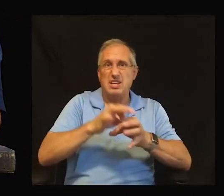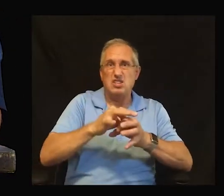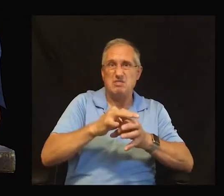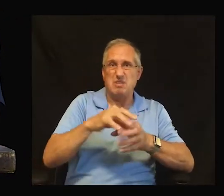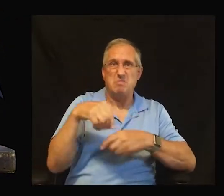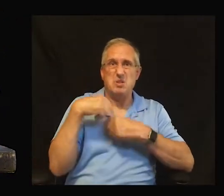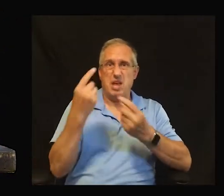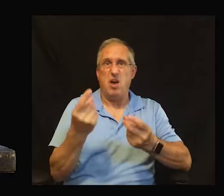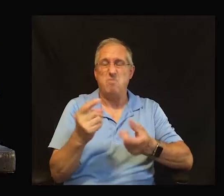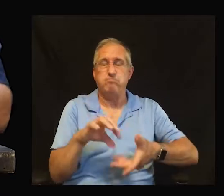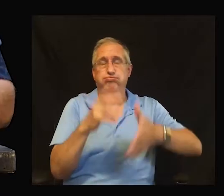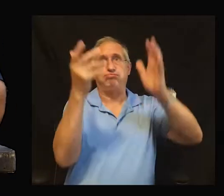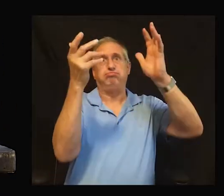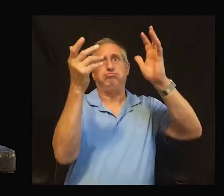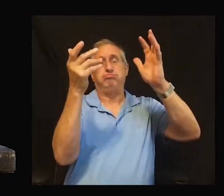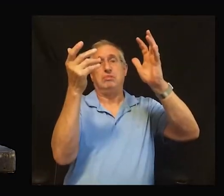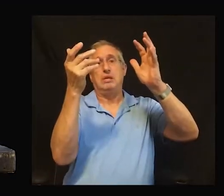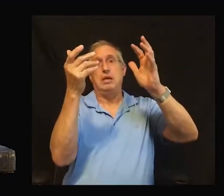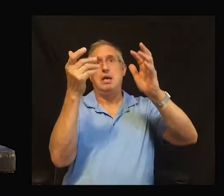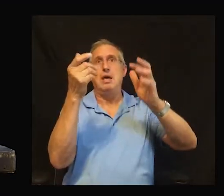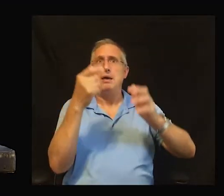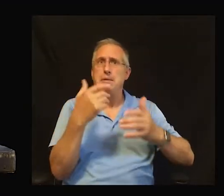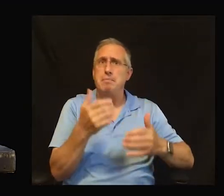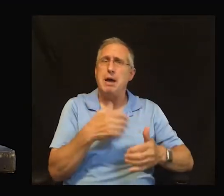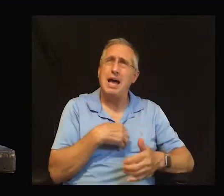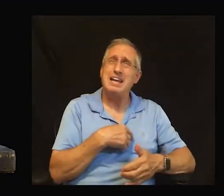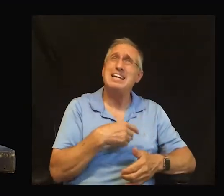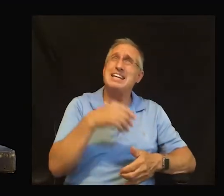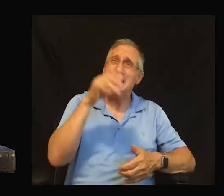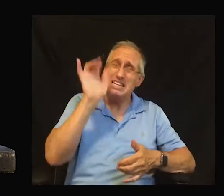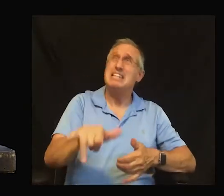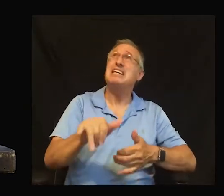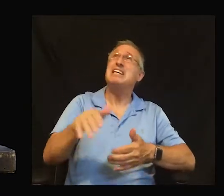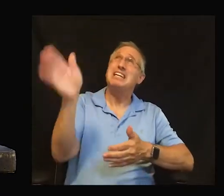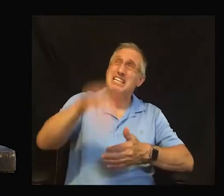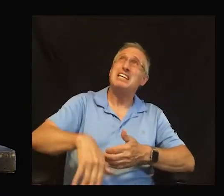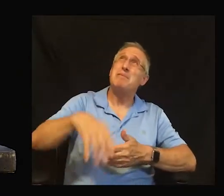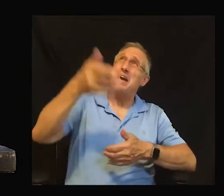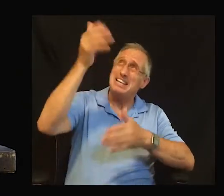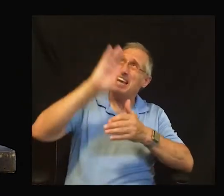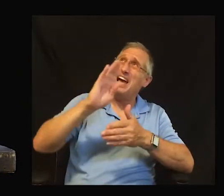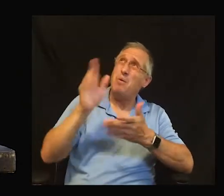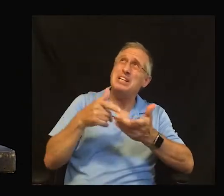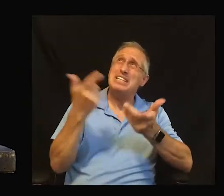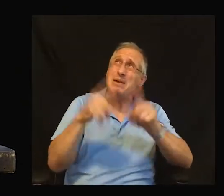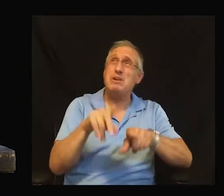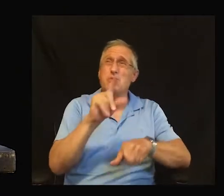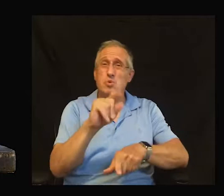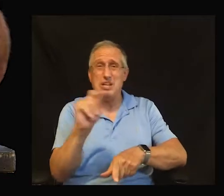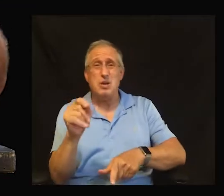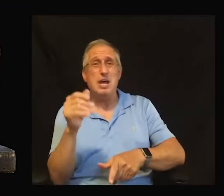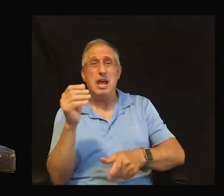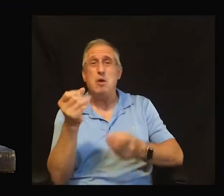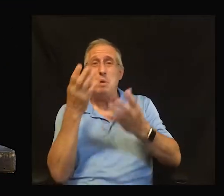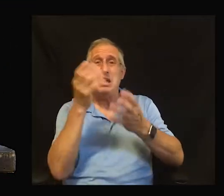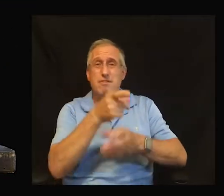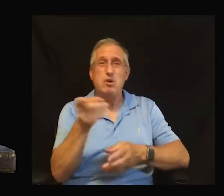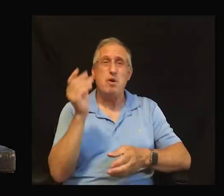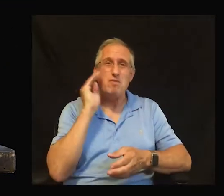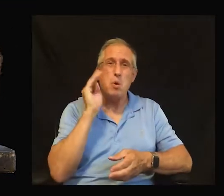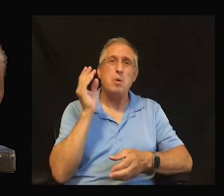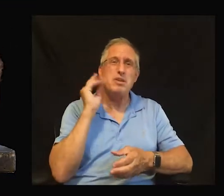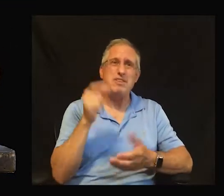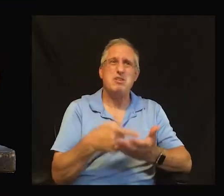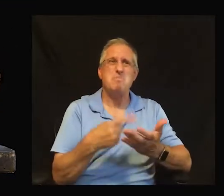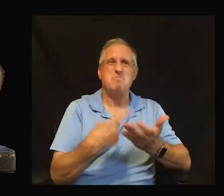of our lifetime. And in my mind, there's times I just go, come on, God, what is going on with 2020? And I know that many of you know that, and you've